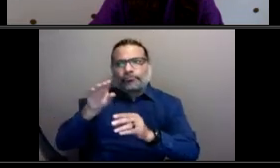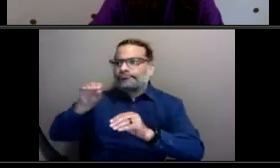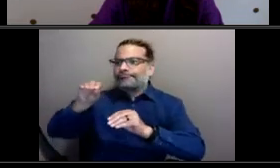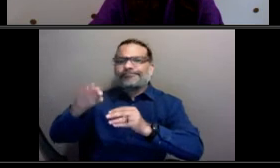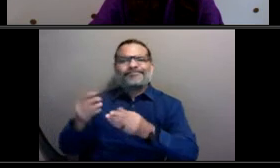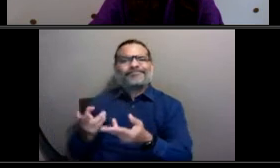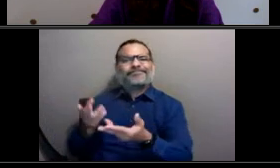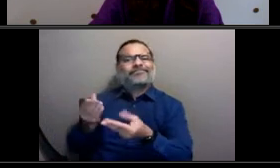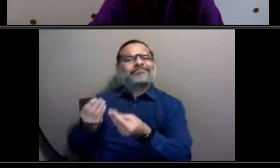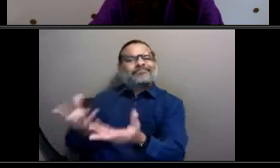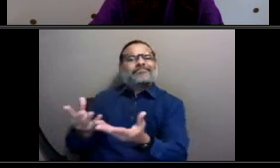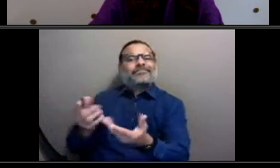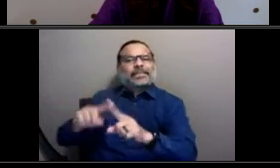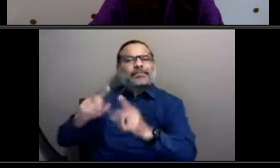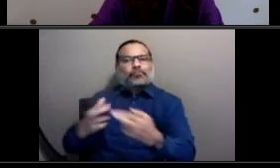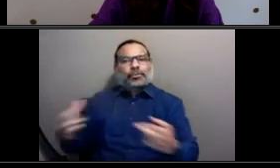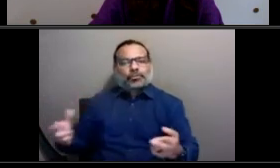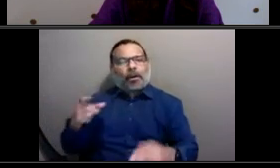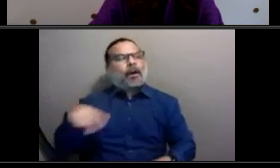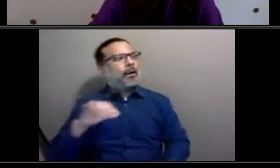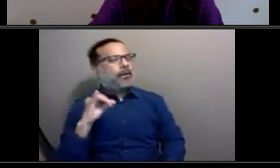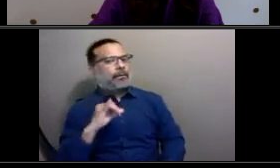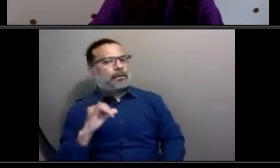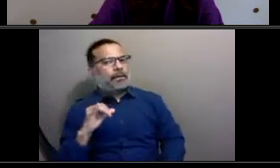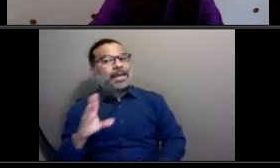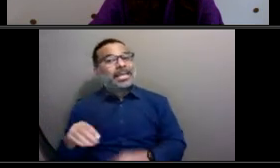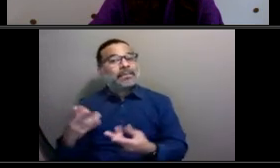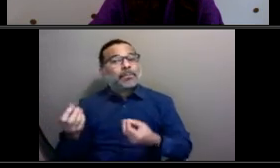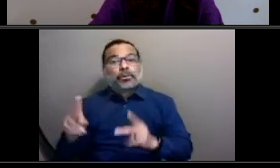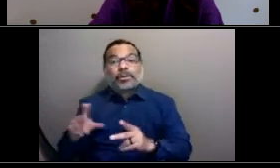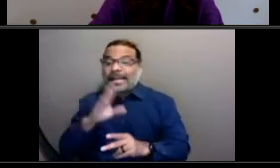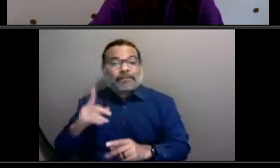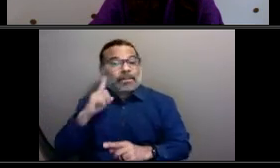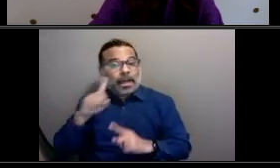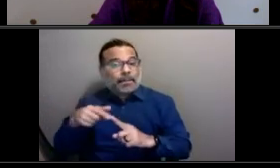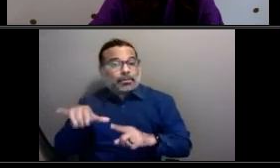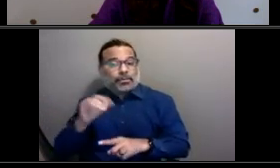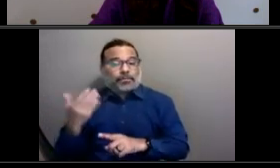some of the organizations they work with and giving people a chance that maybe they never thought of before.